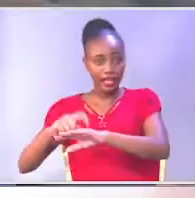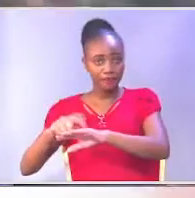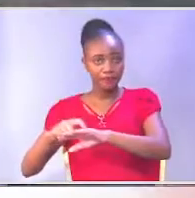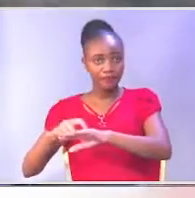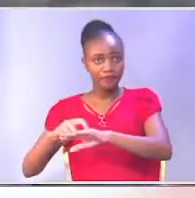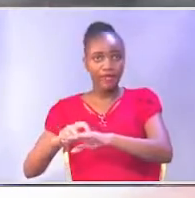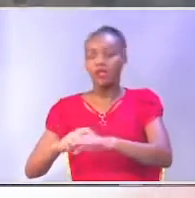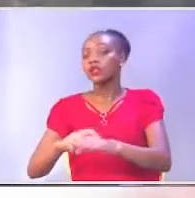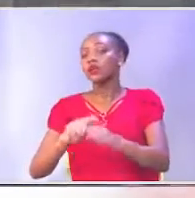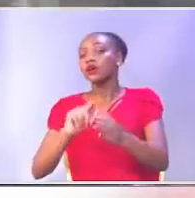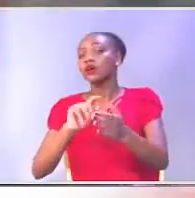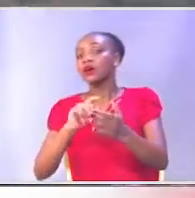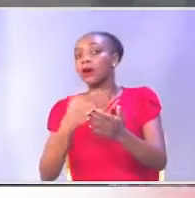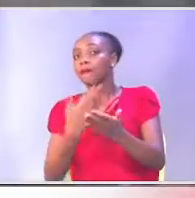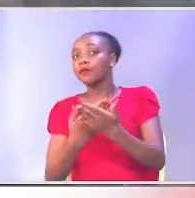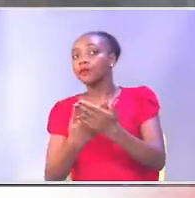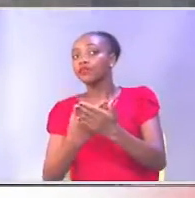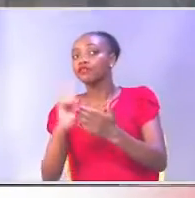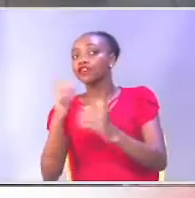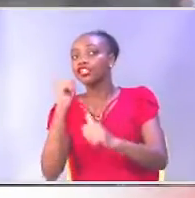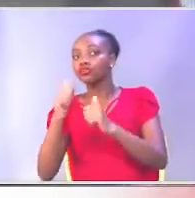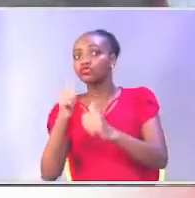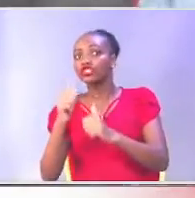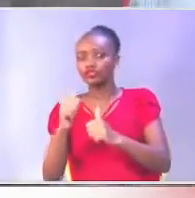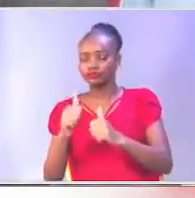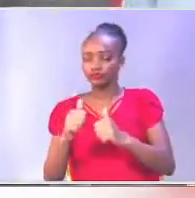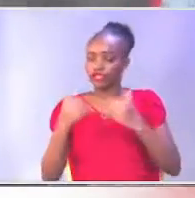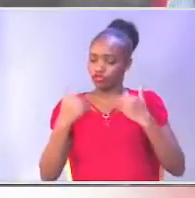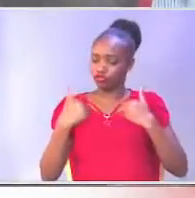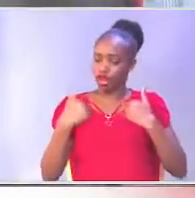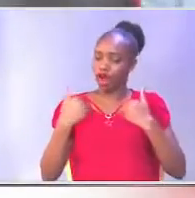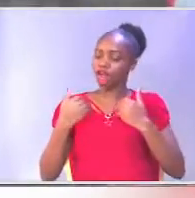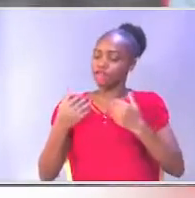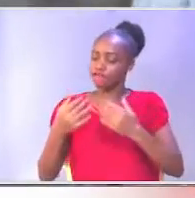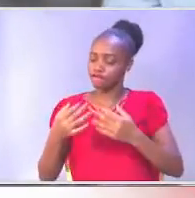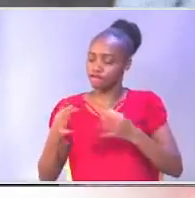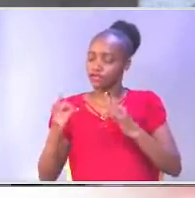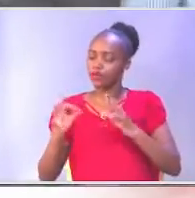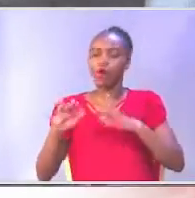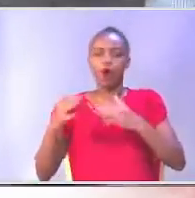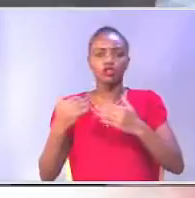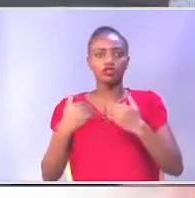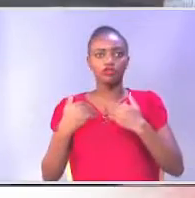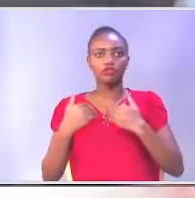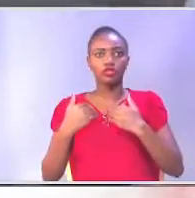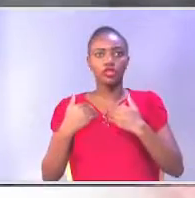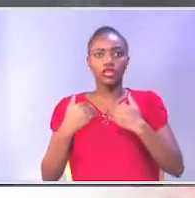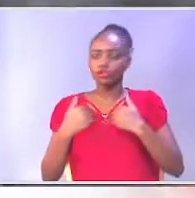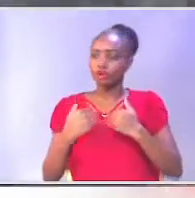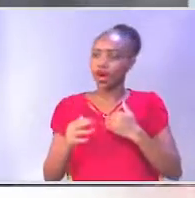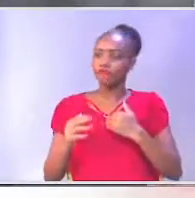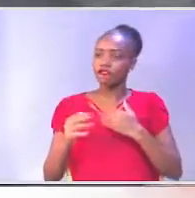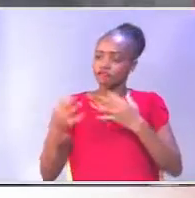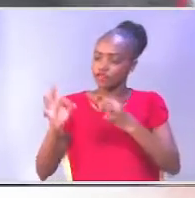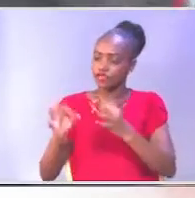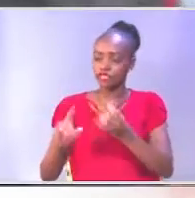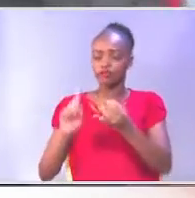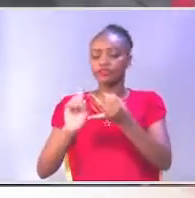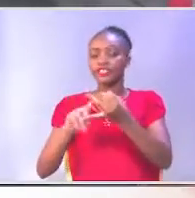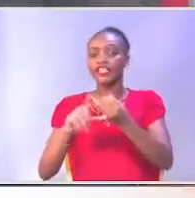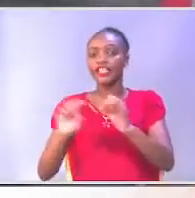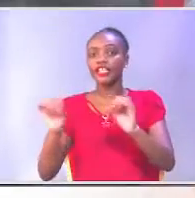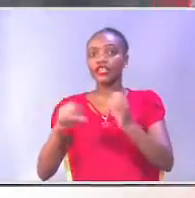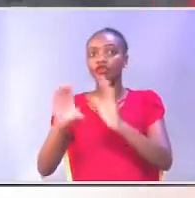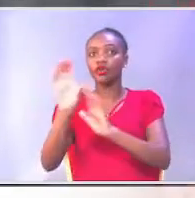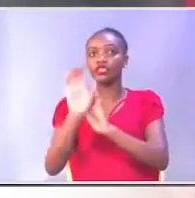Ukombozi ya kwanza ilileta uhuru. Ya pili ileta katiba mpya. Ya tatu